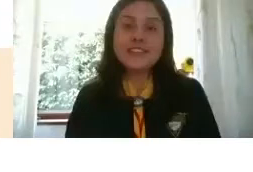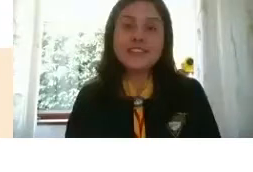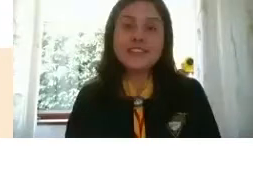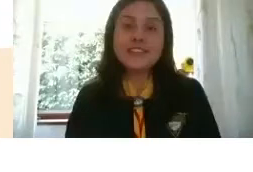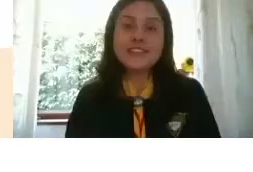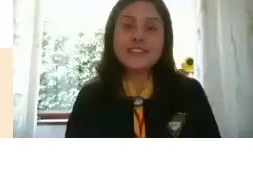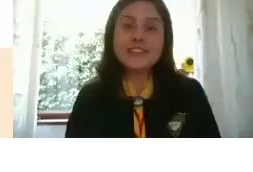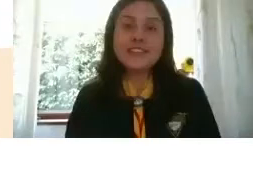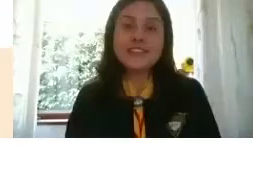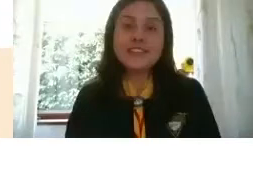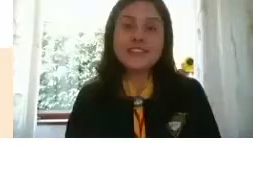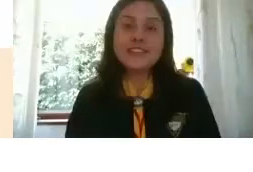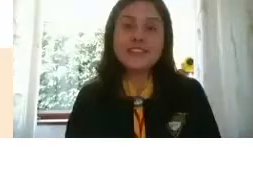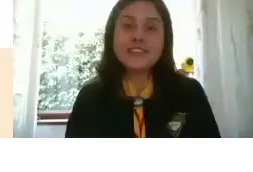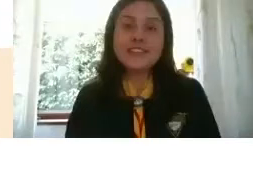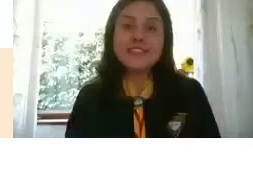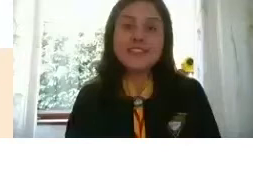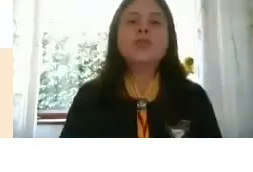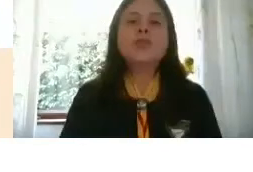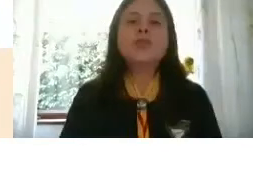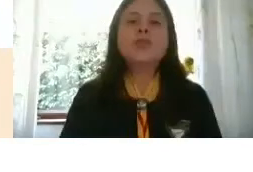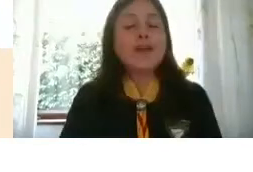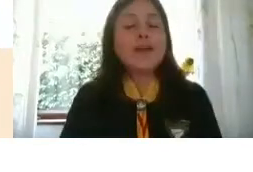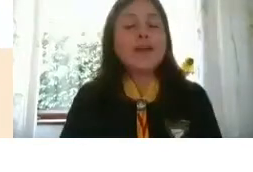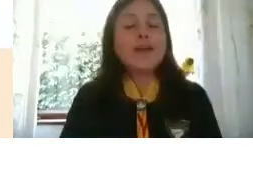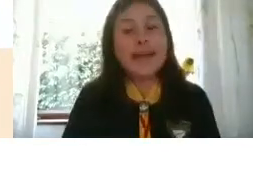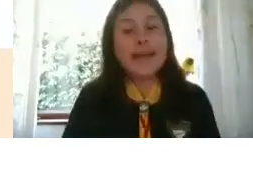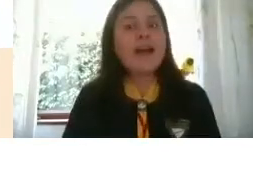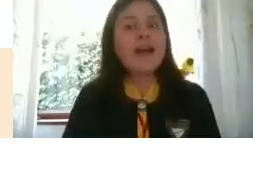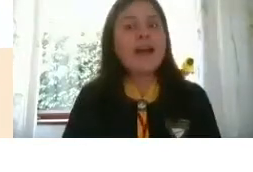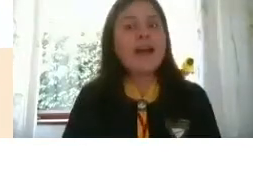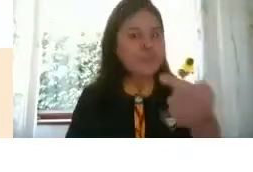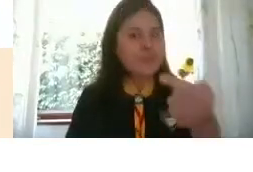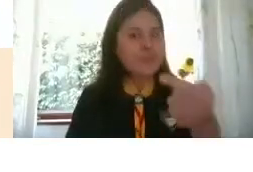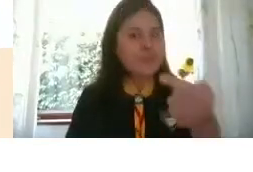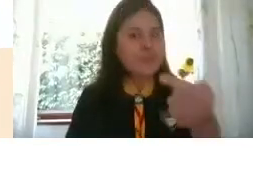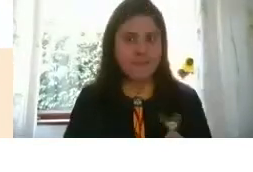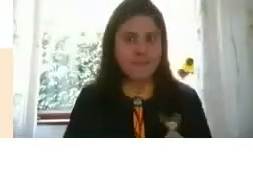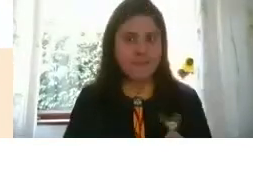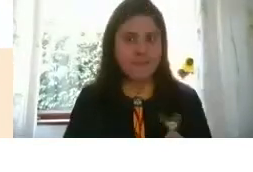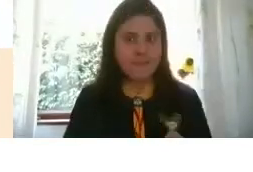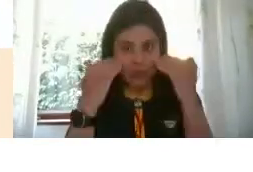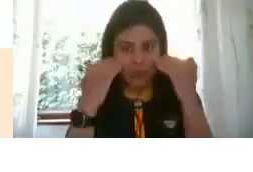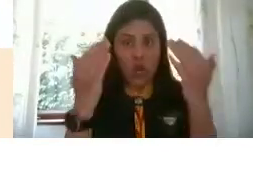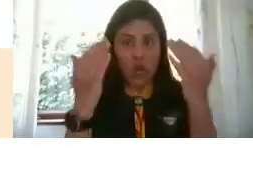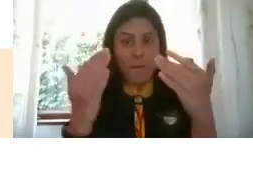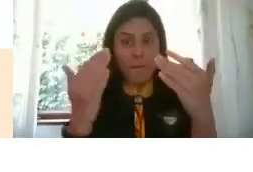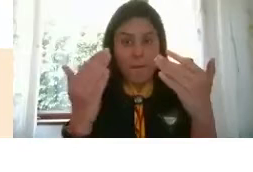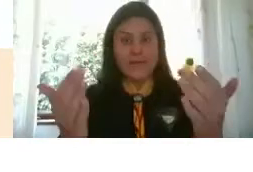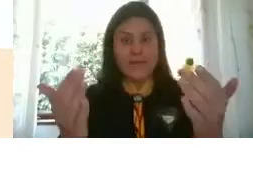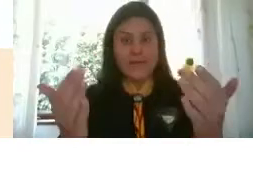you can then top it up for the 3 hours. You need to be able to send and receive. So that means